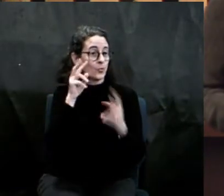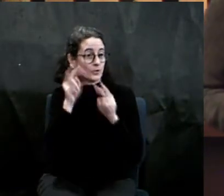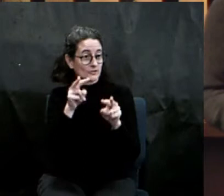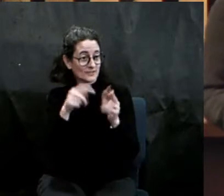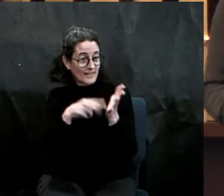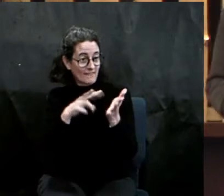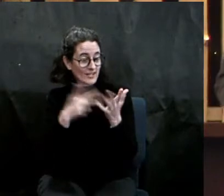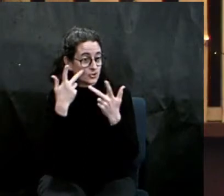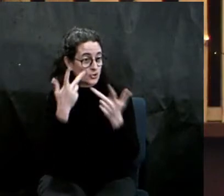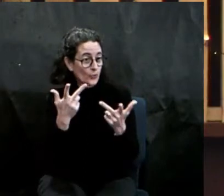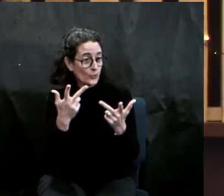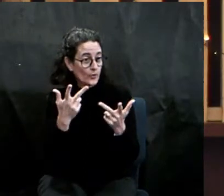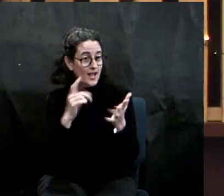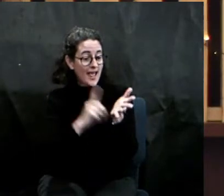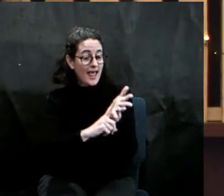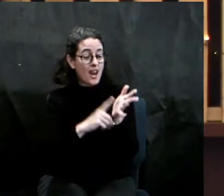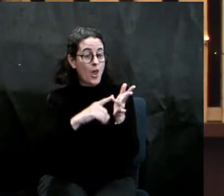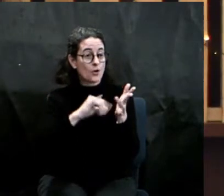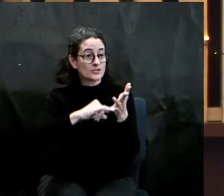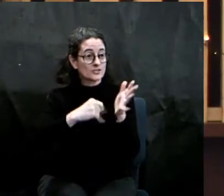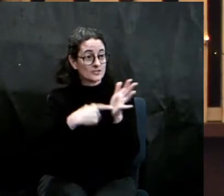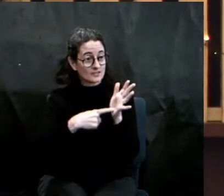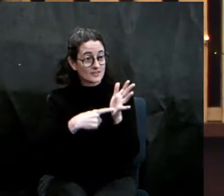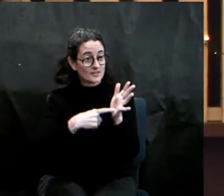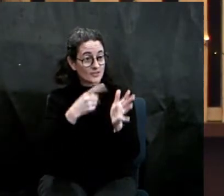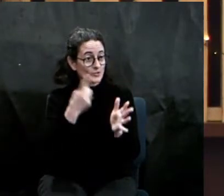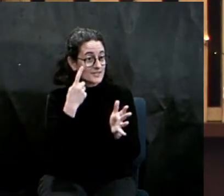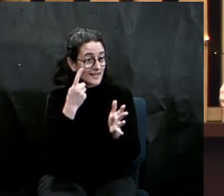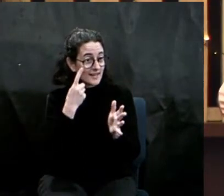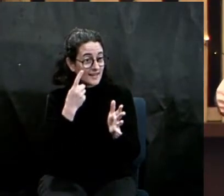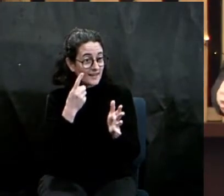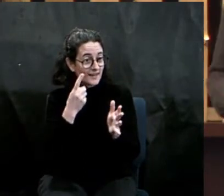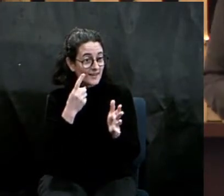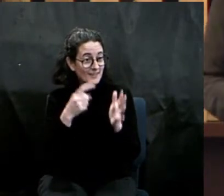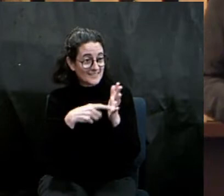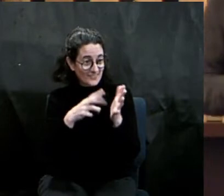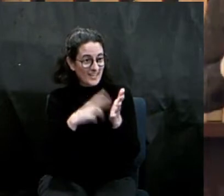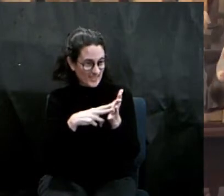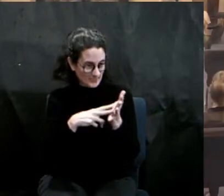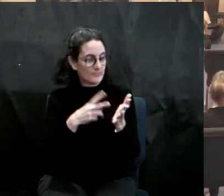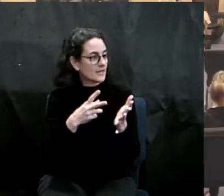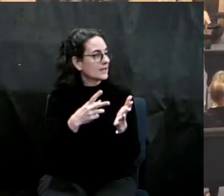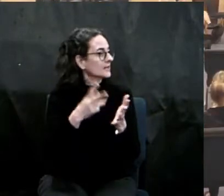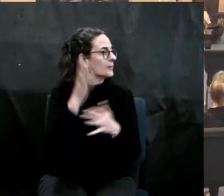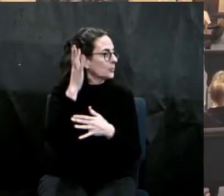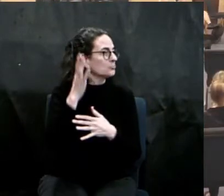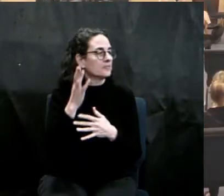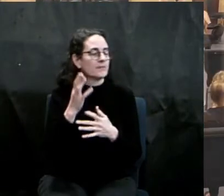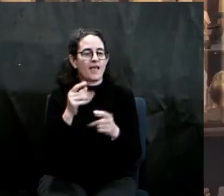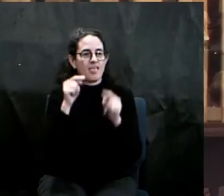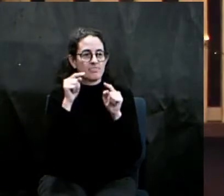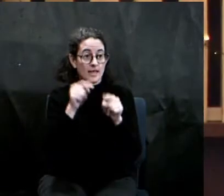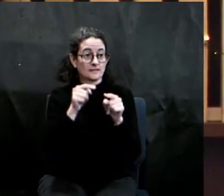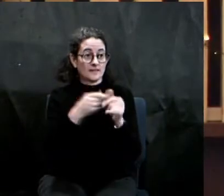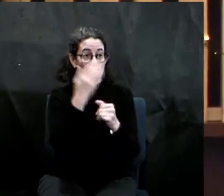the TV series Lost for the entire thing? Just a couple. So that was one